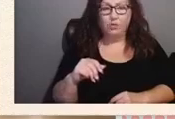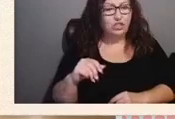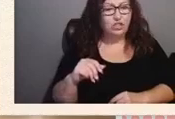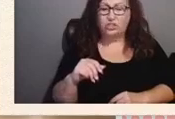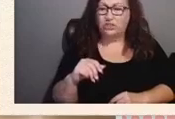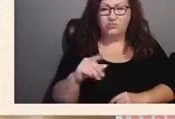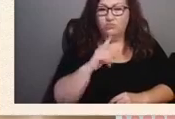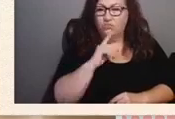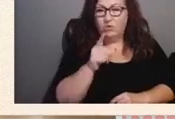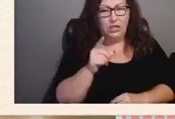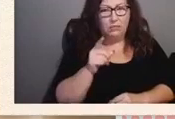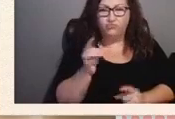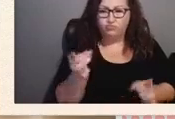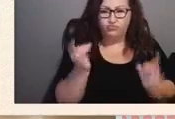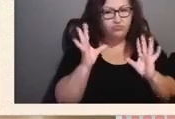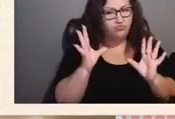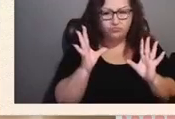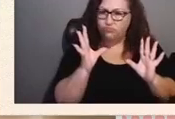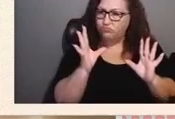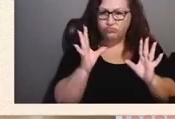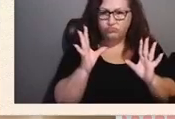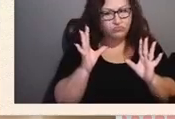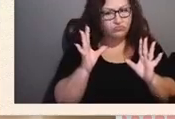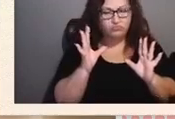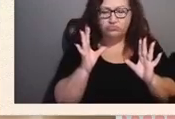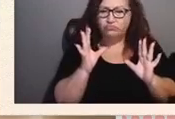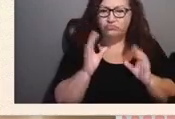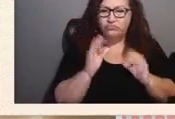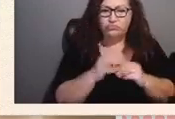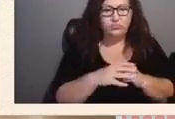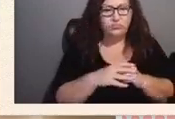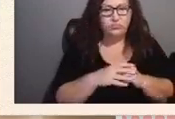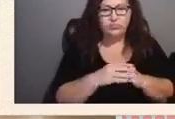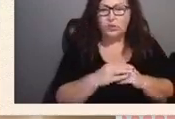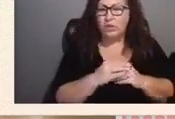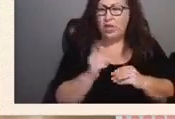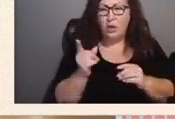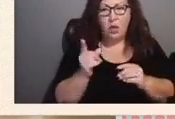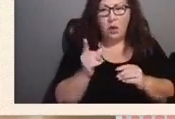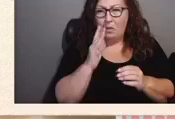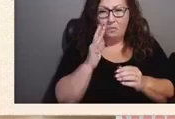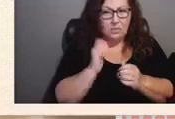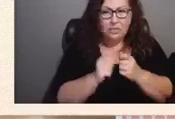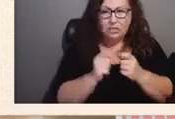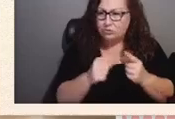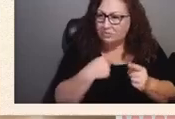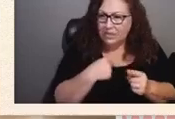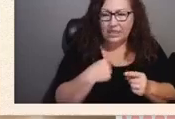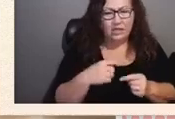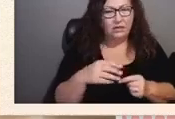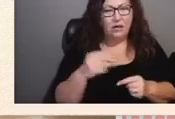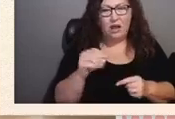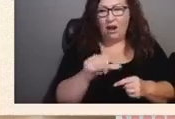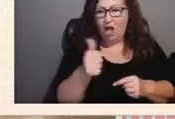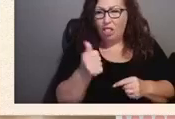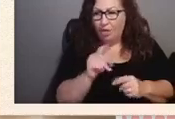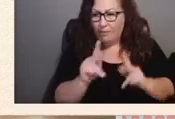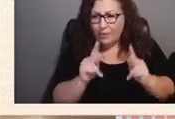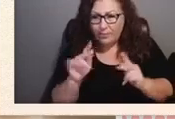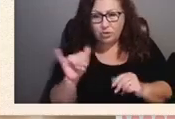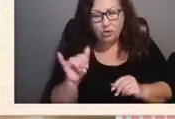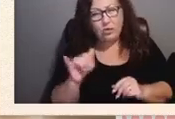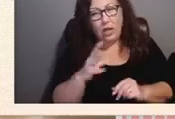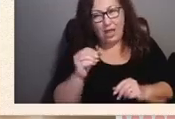rotten. They were rotten to me, to a couple like of the other people, and they were especially rotten